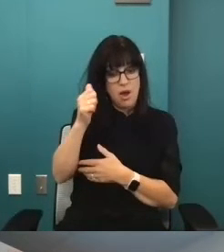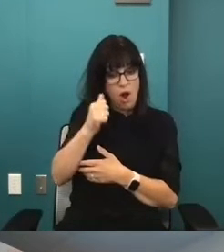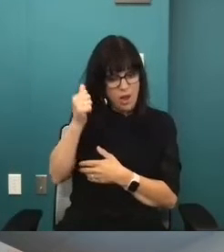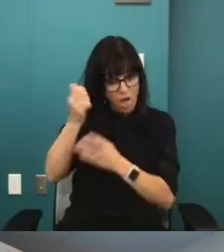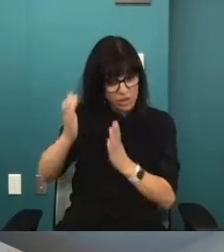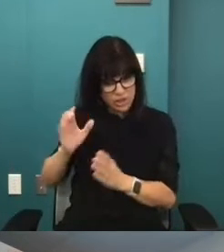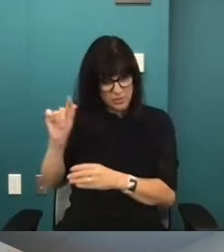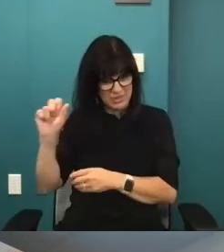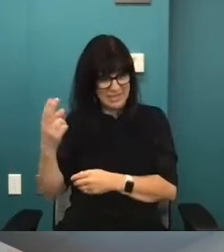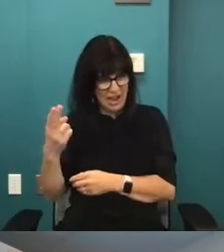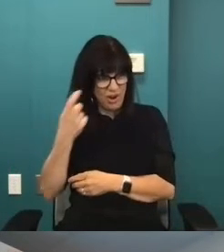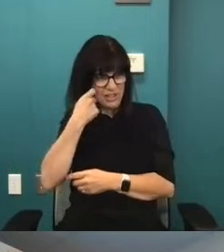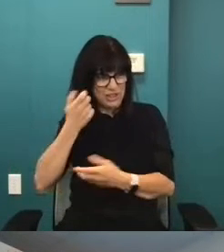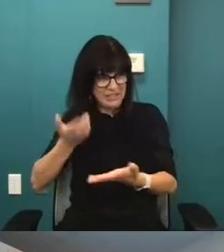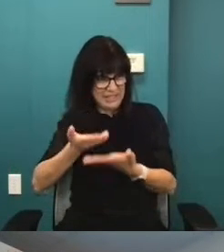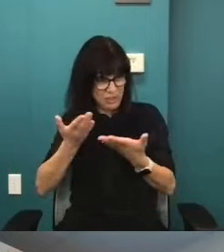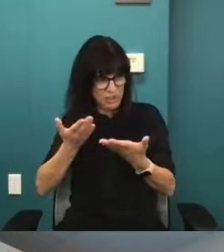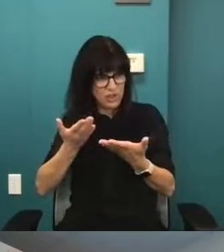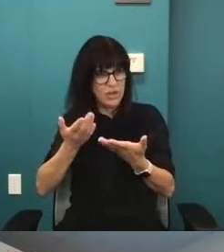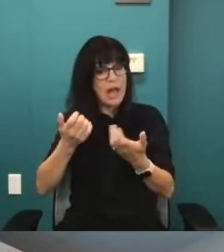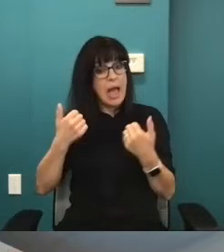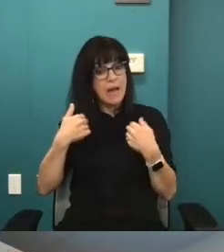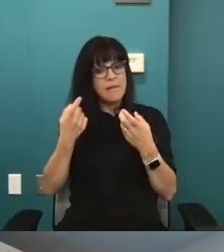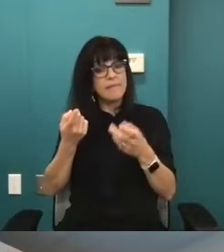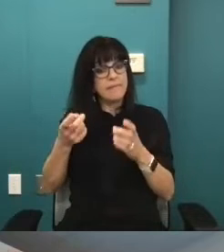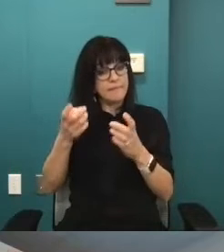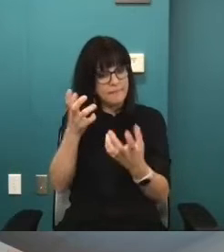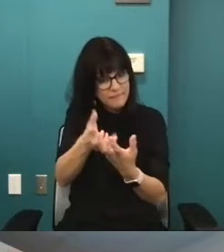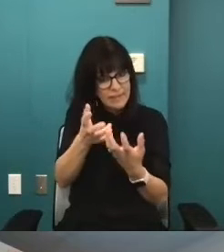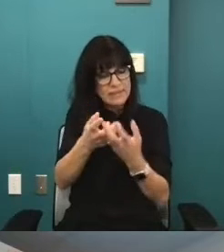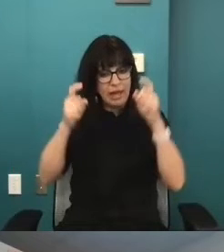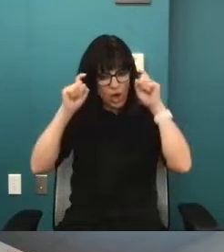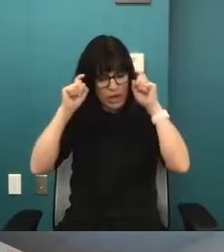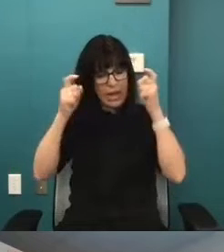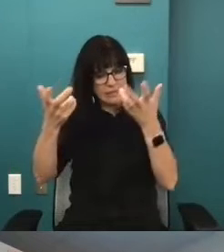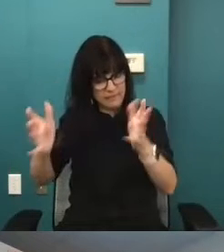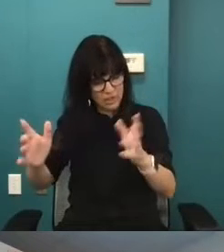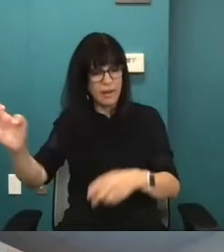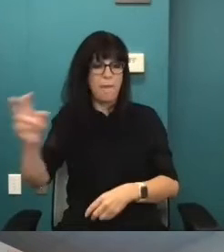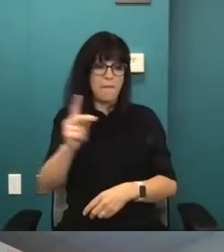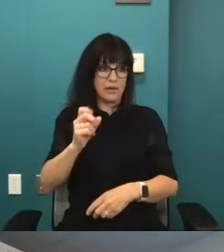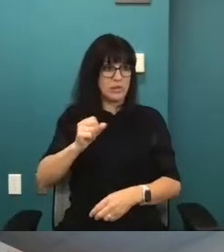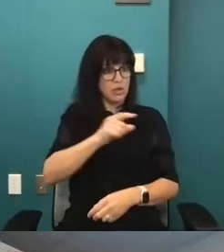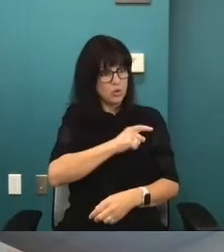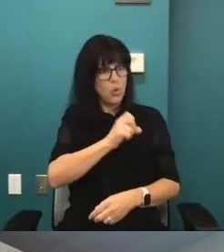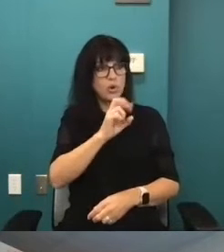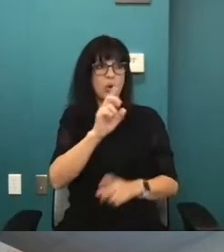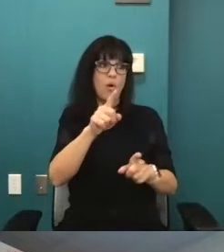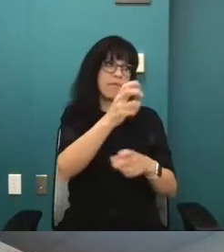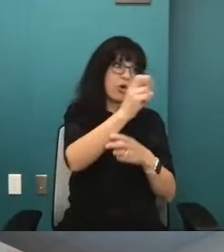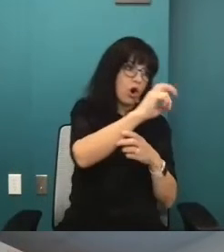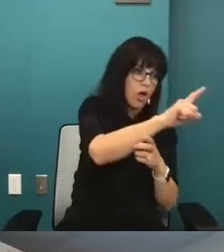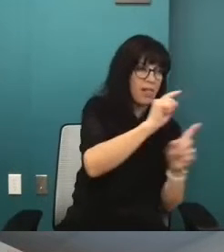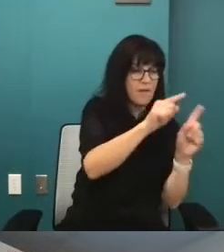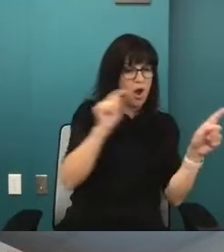here before, fits a pair of hearing aids, they come back down to St. George, or they go to Vernal.